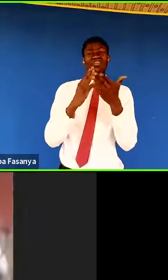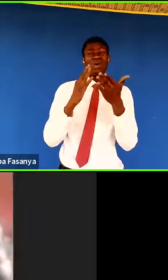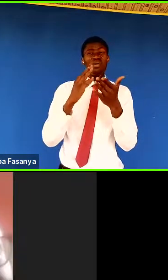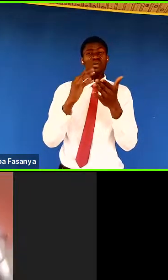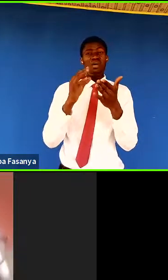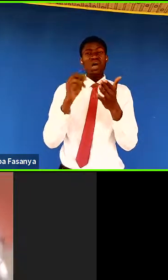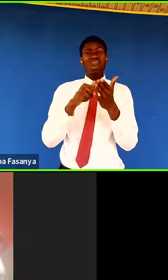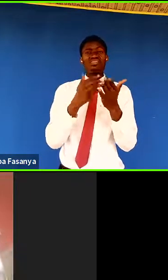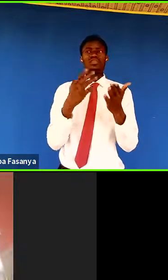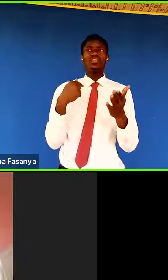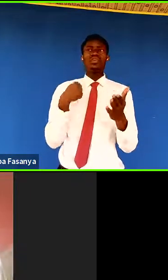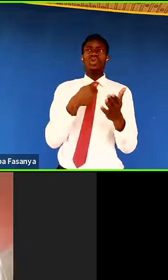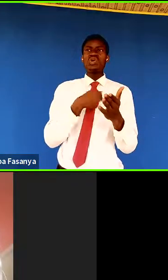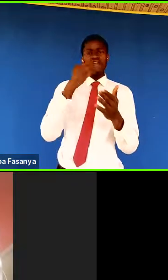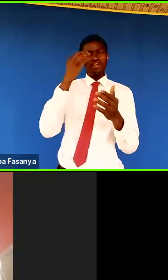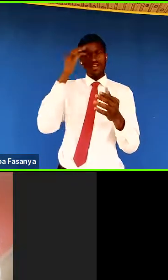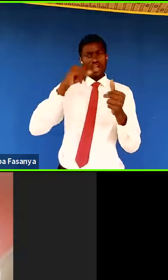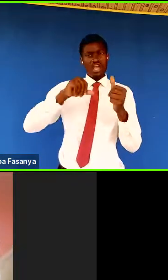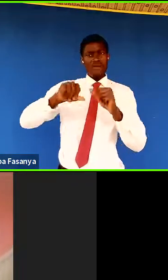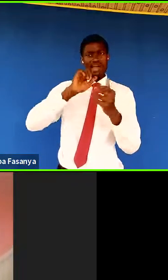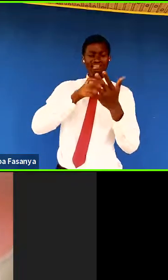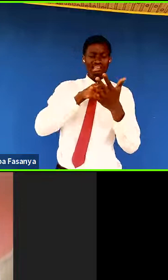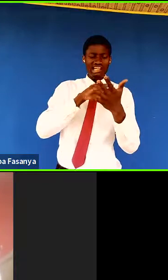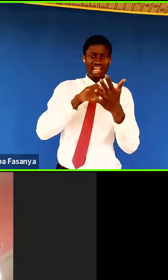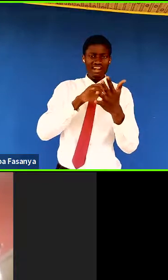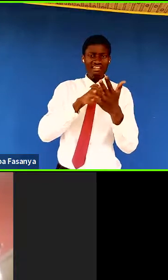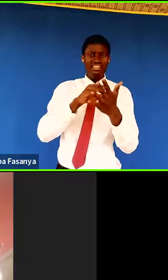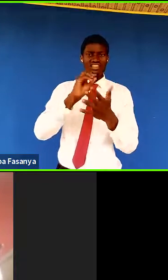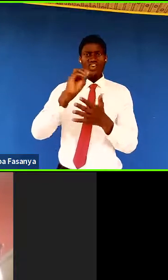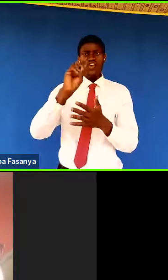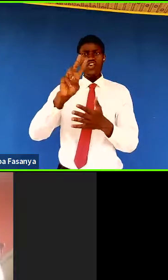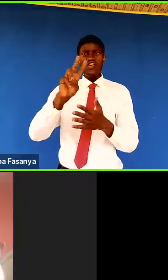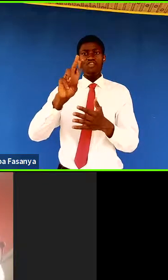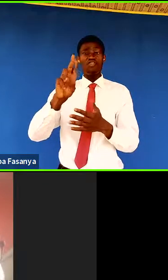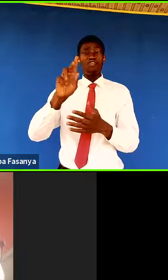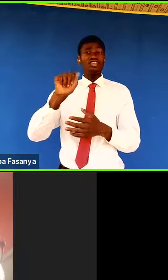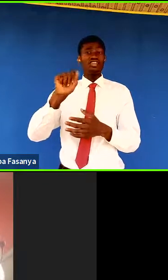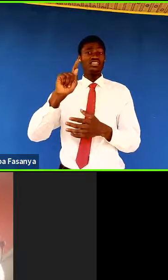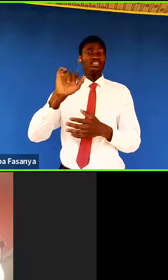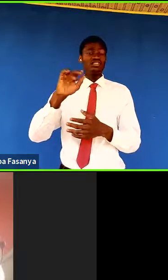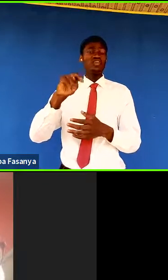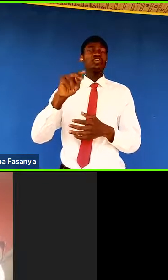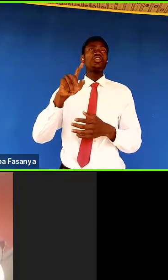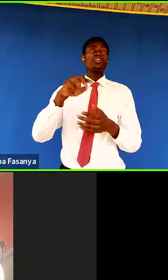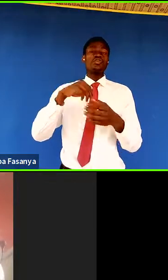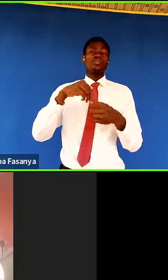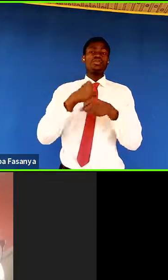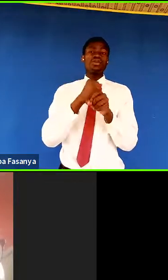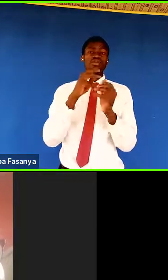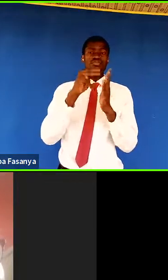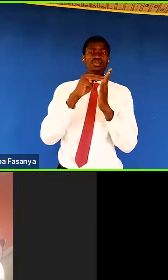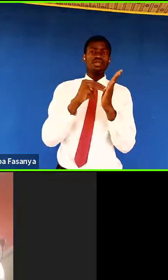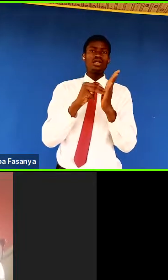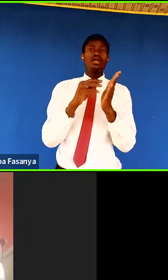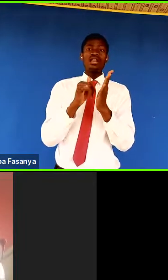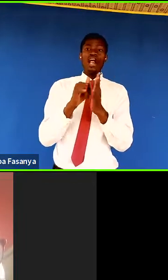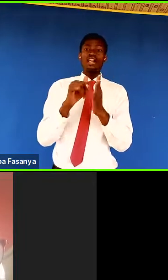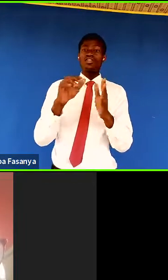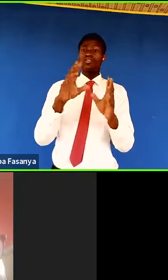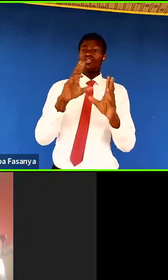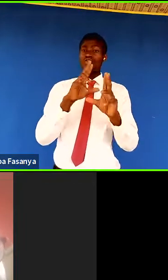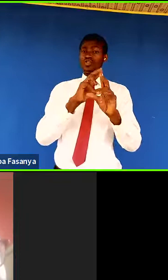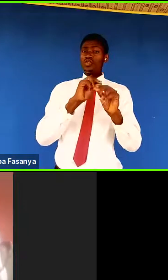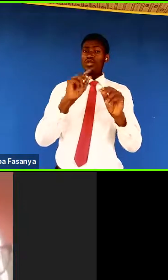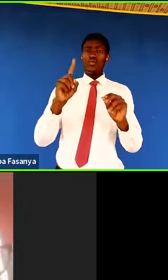calculating ovulation and all that are just theoretical. You also made mention of the fact that nobody knows the day of ovulation, so